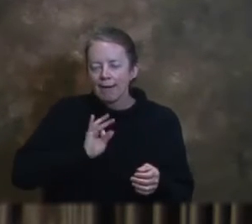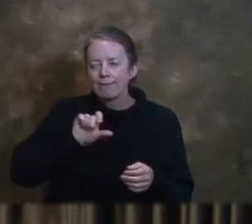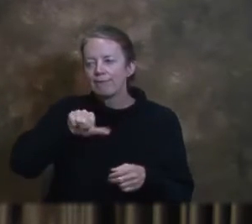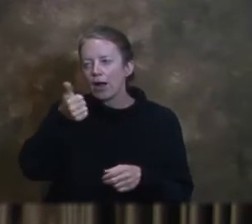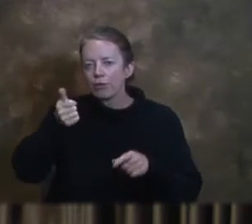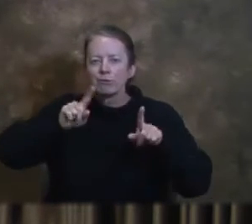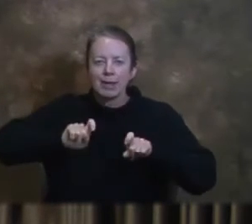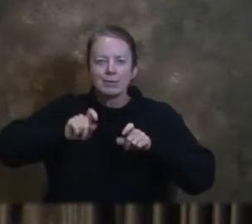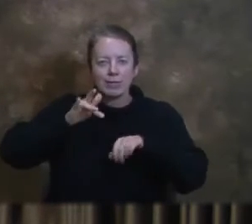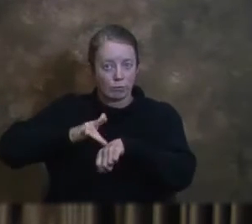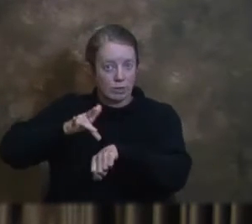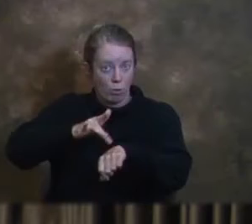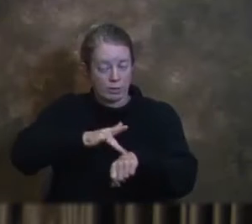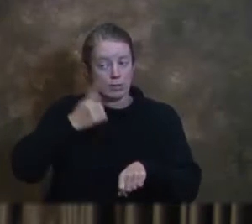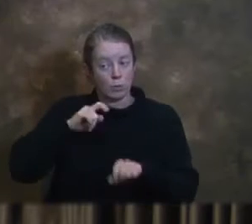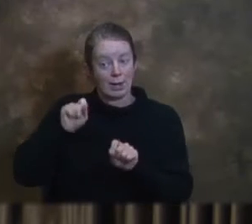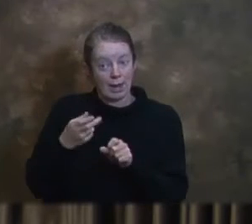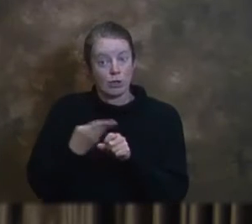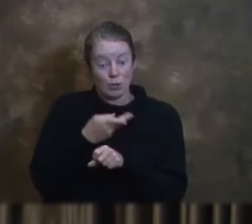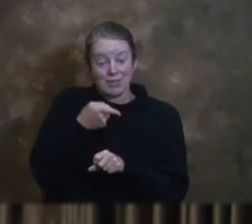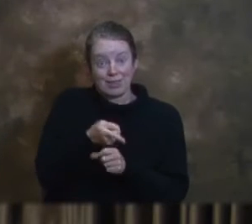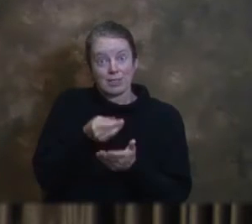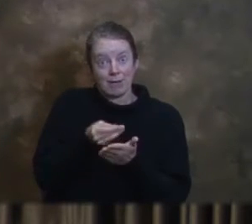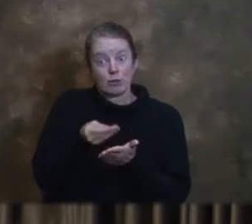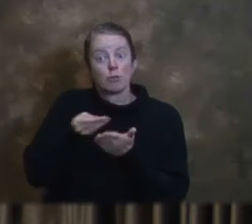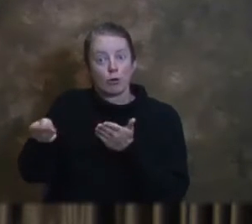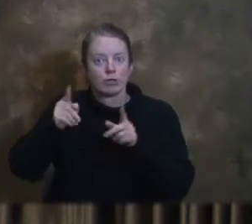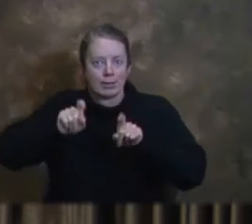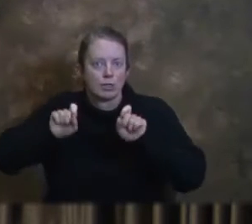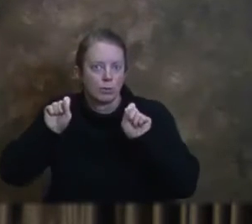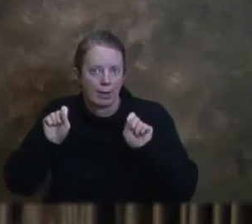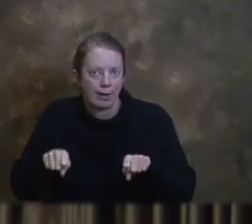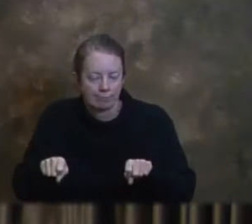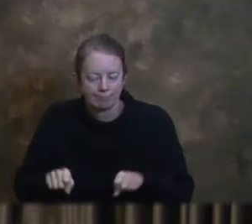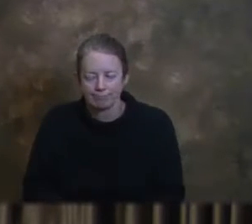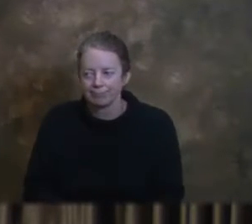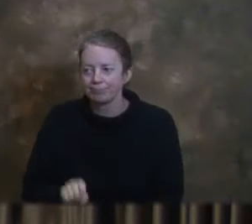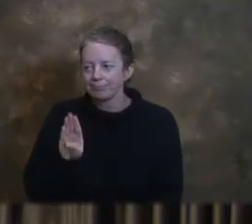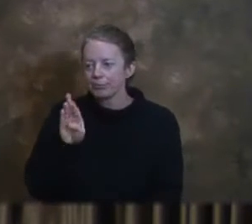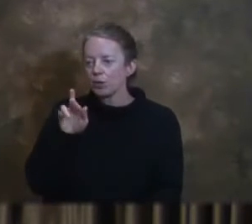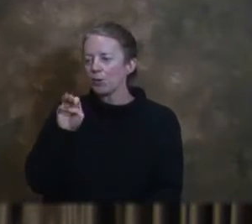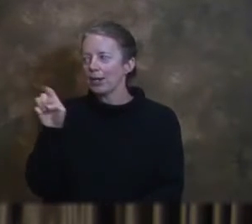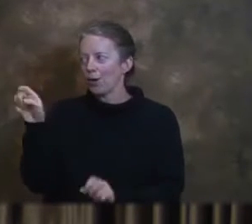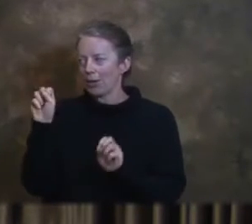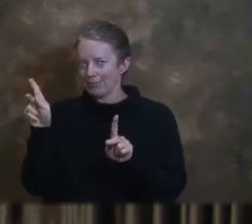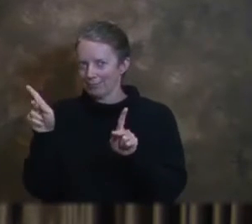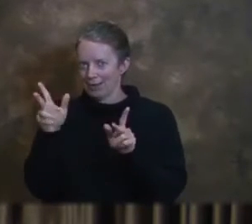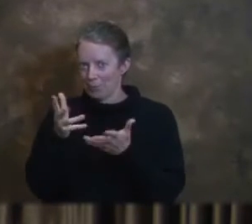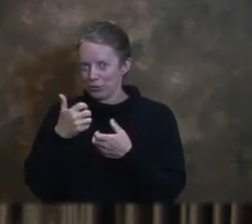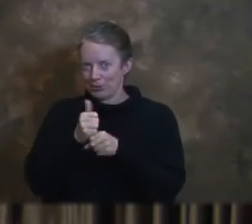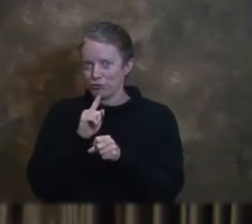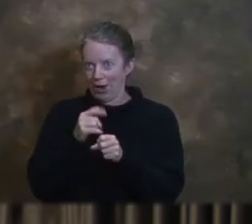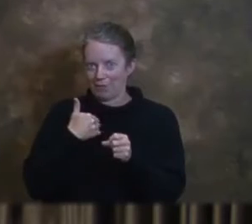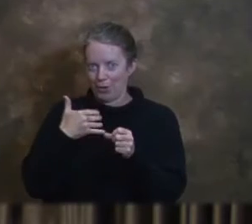can use this funding to purchase these tests. That is an allowable. I just want to make sure I have all my acronyms straight. Yeah. There's a